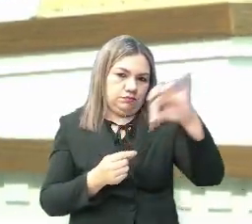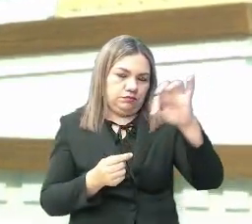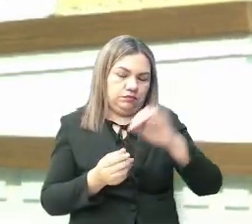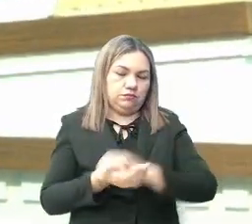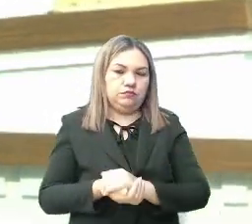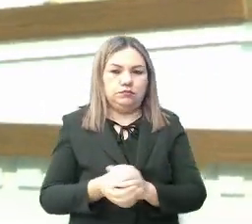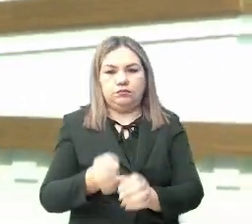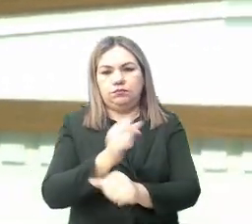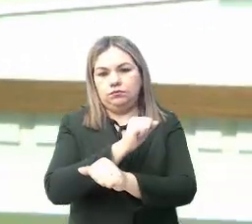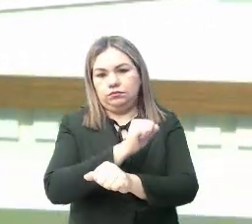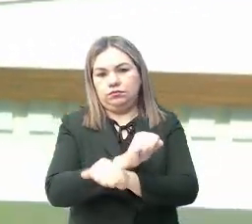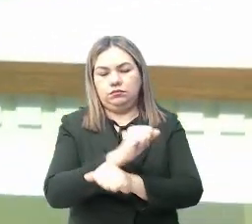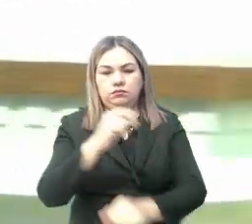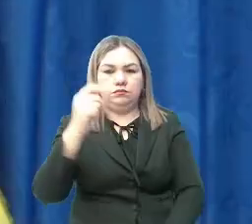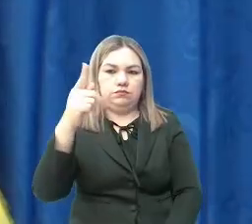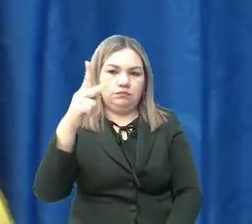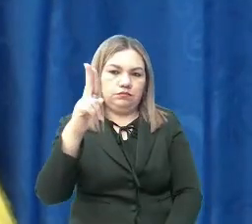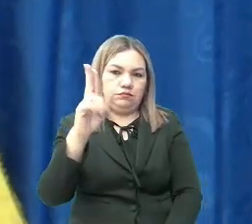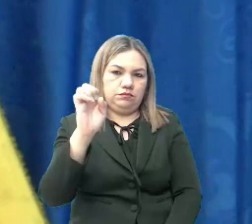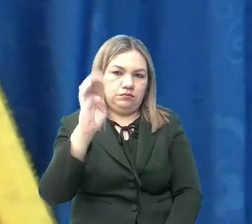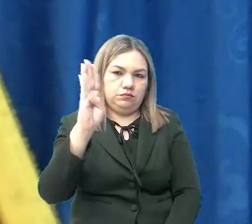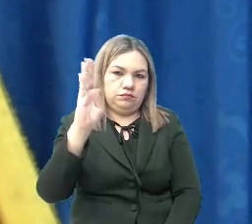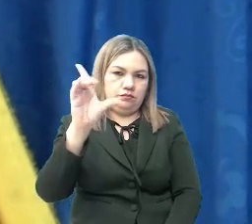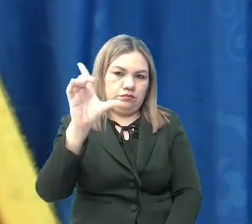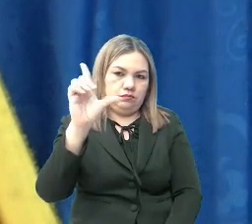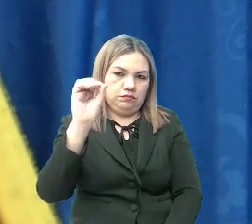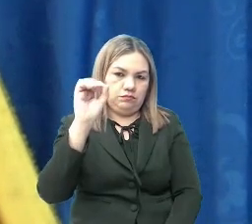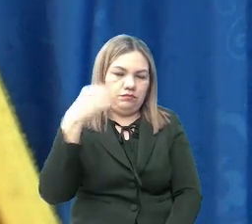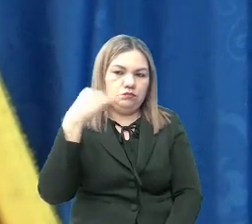years captive of the people of Israel.